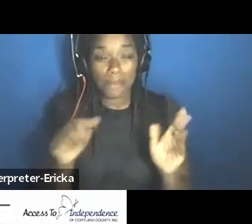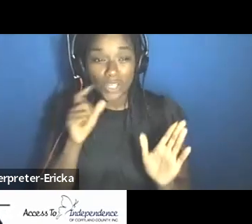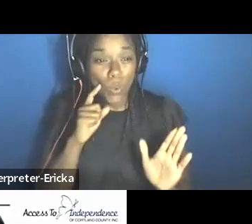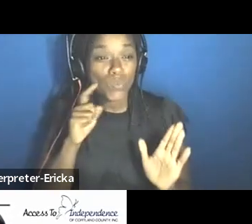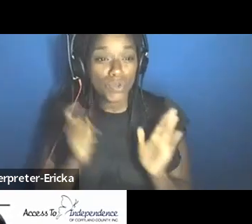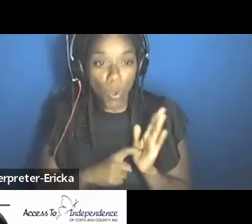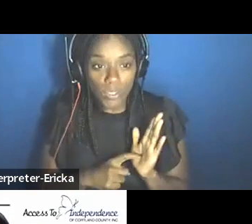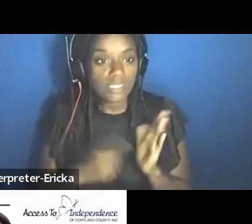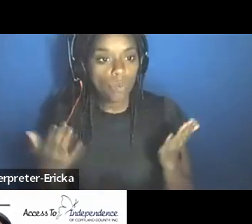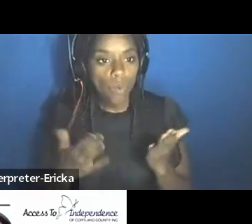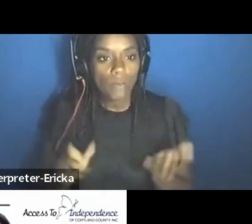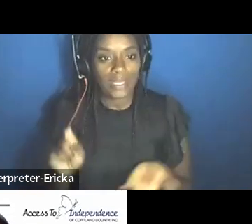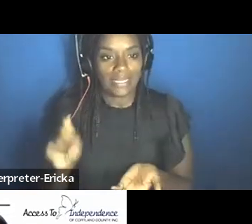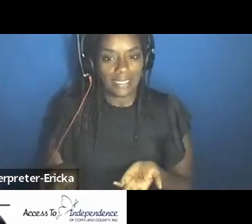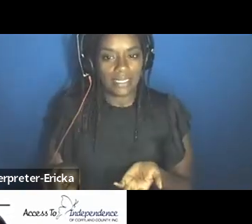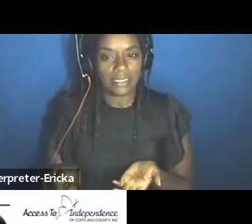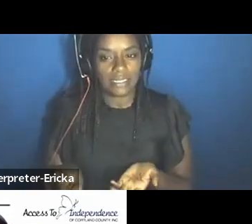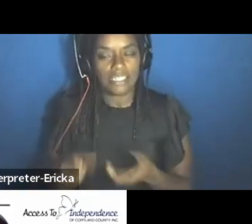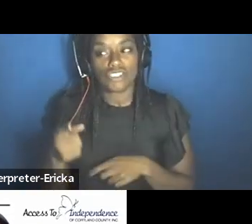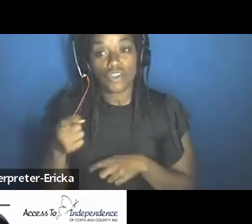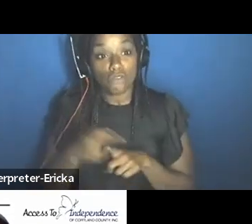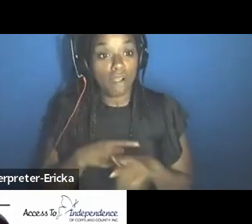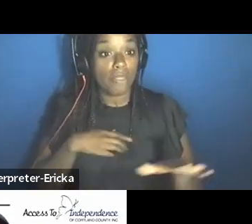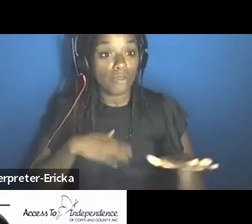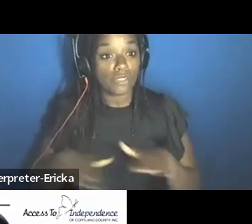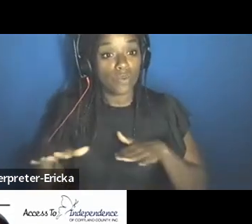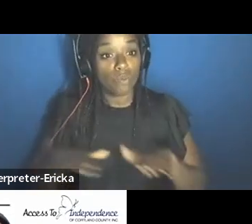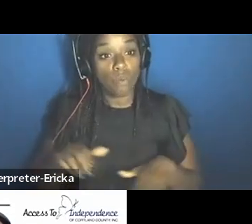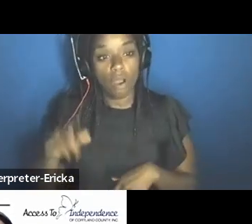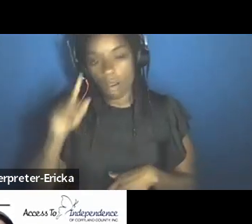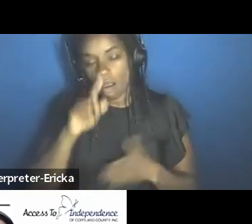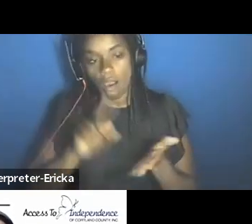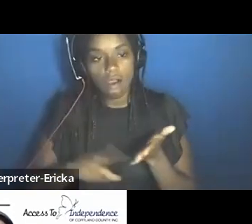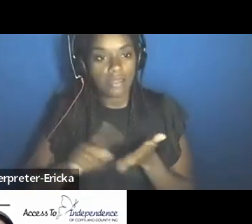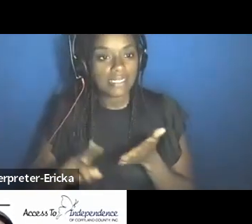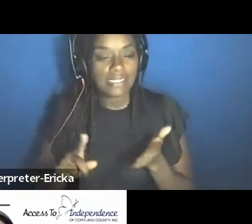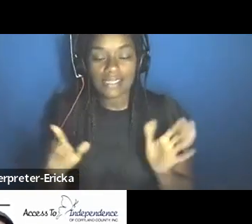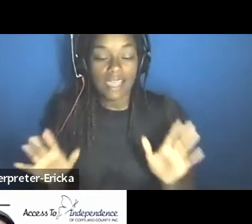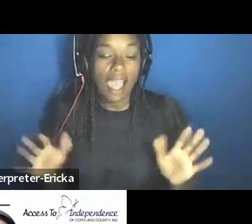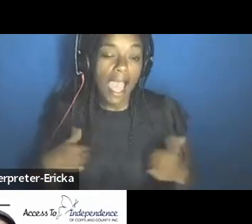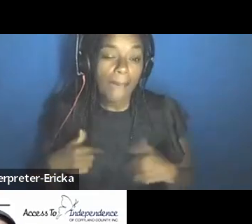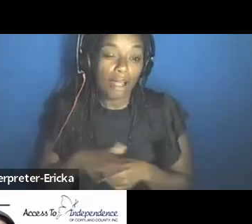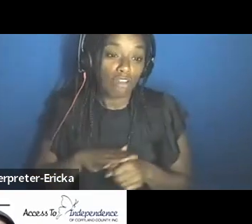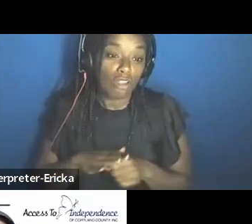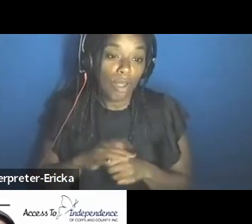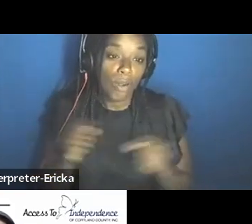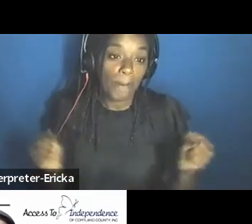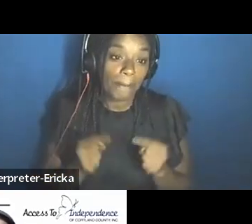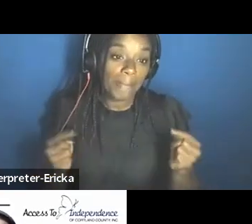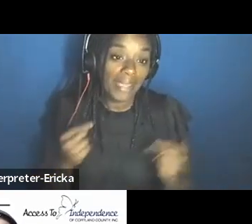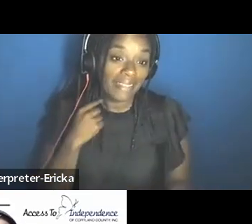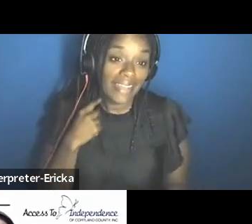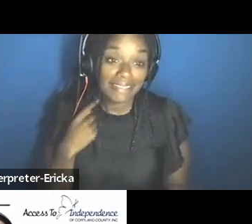so kind of from the walk audits, I started doing this. I am just a local pain in the neck to my local government. I'm like, hi, me again.